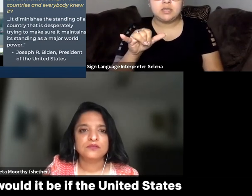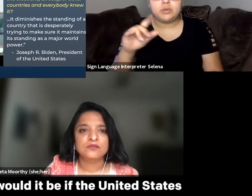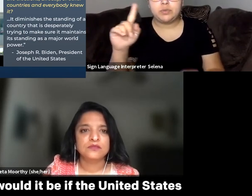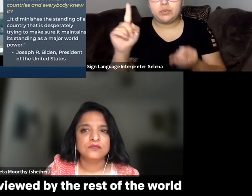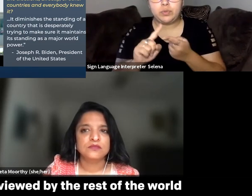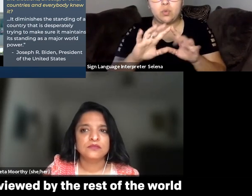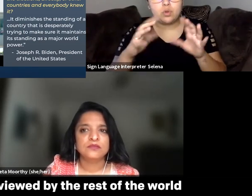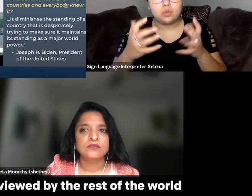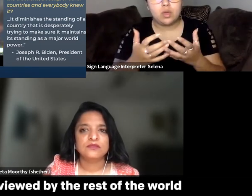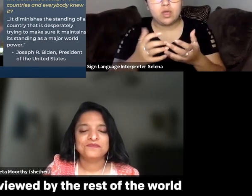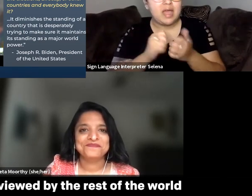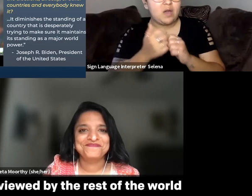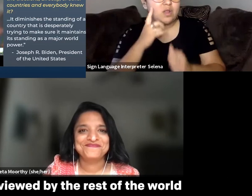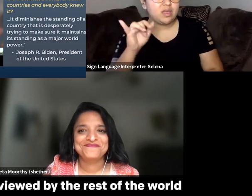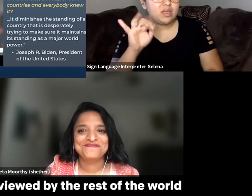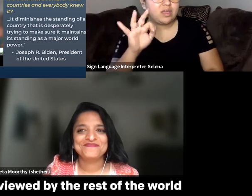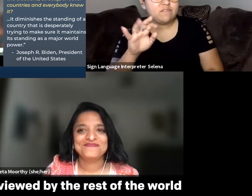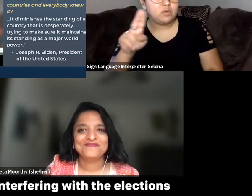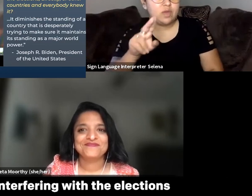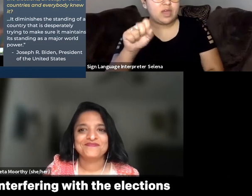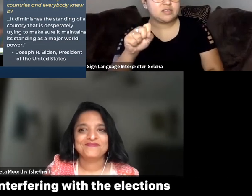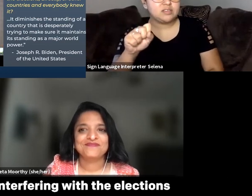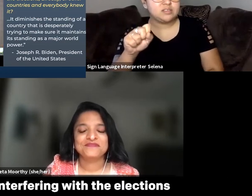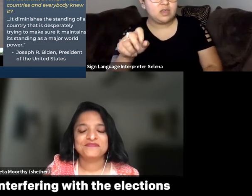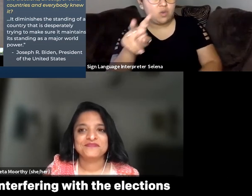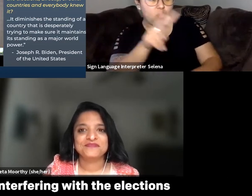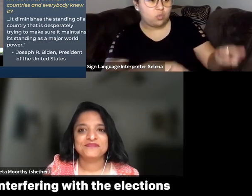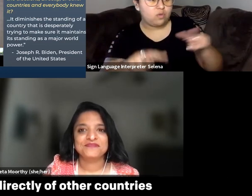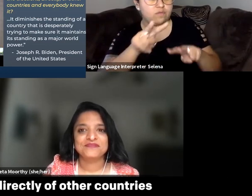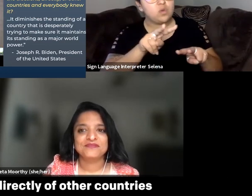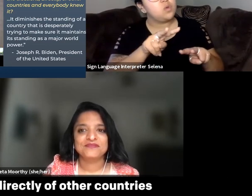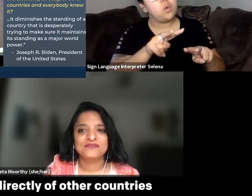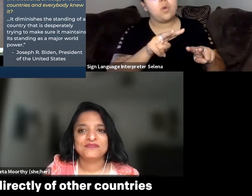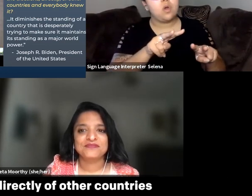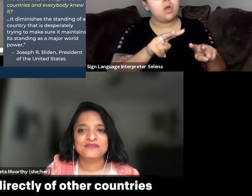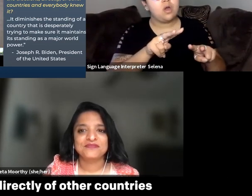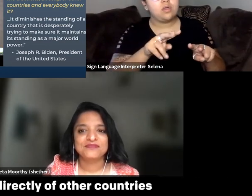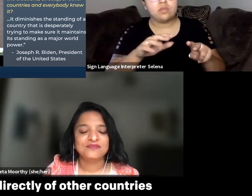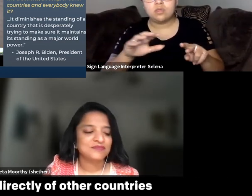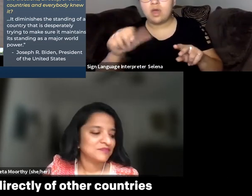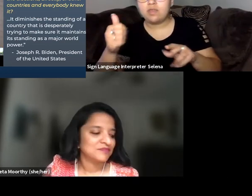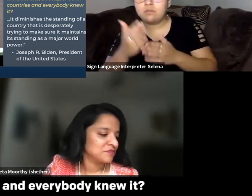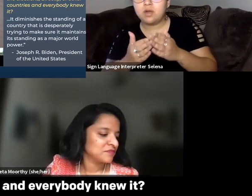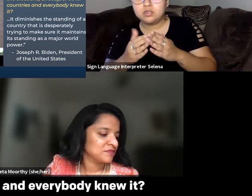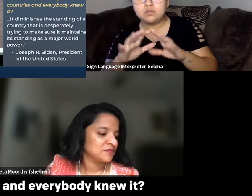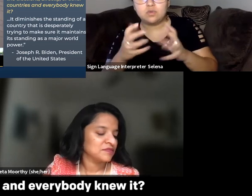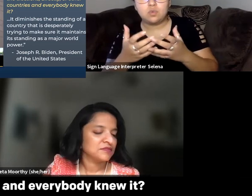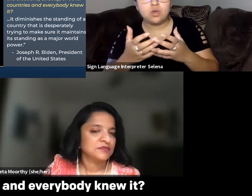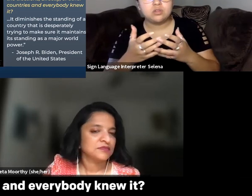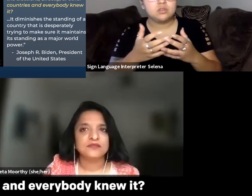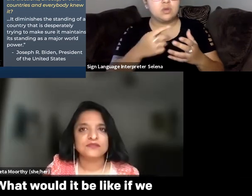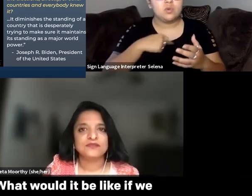United States were viewed by the rest of the world as interfering with the elections directly of other countries and everybody